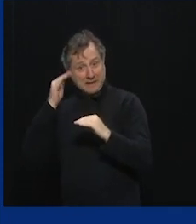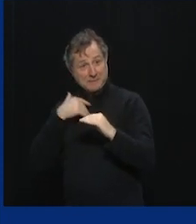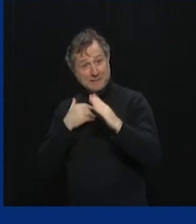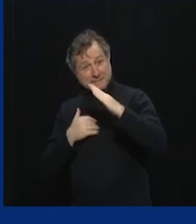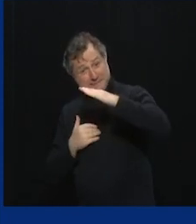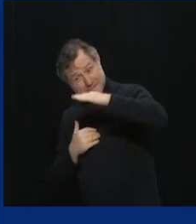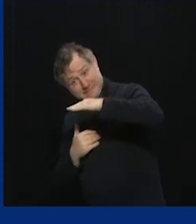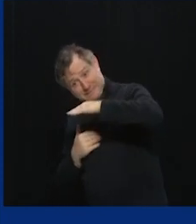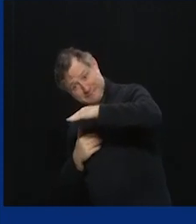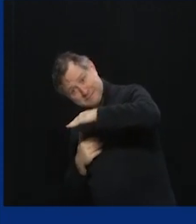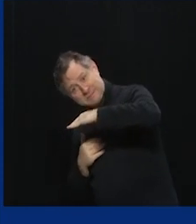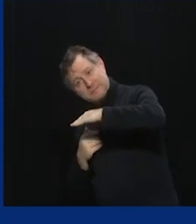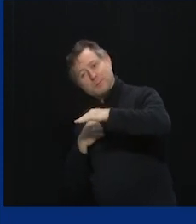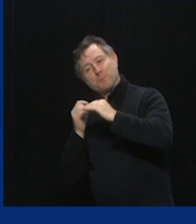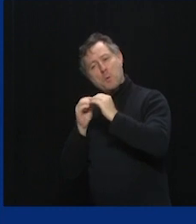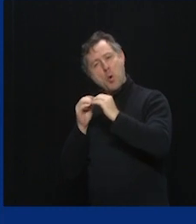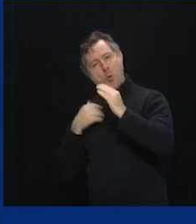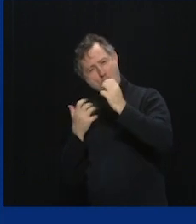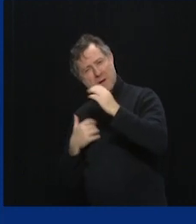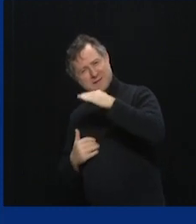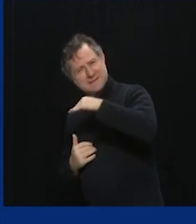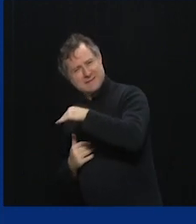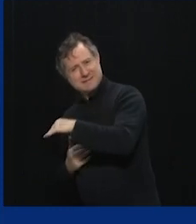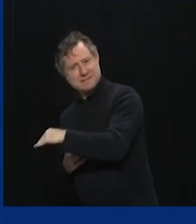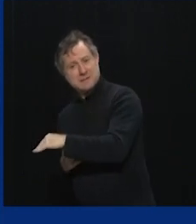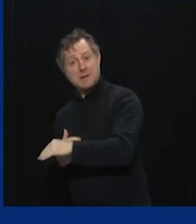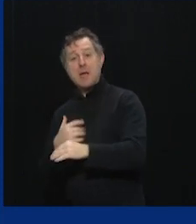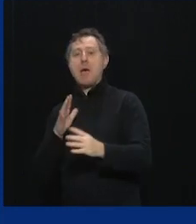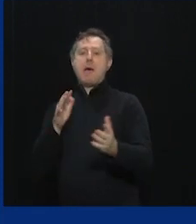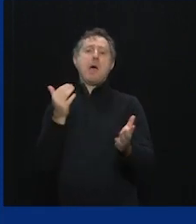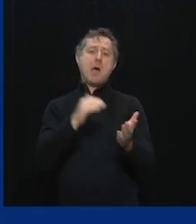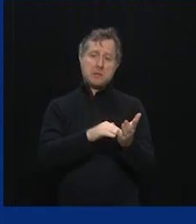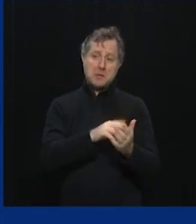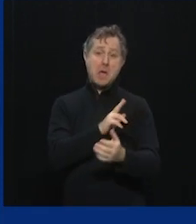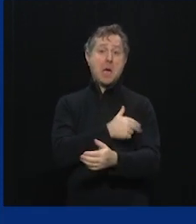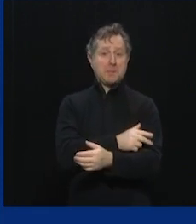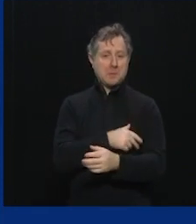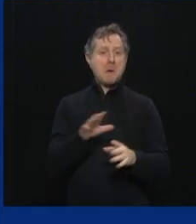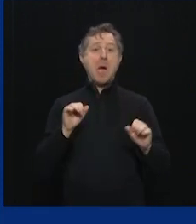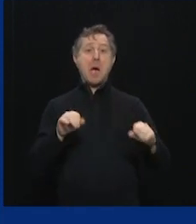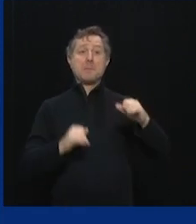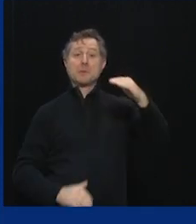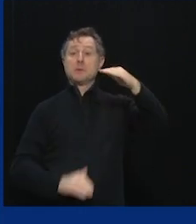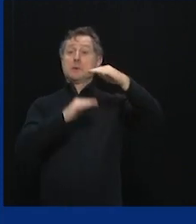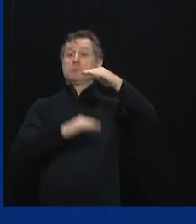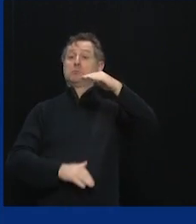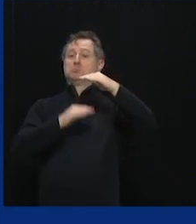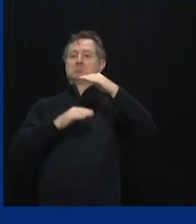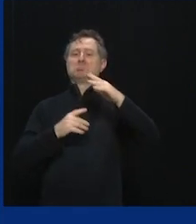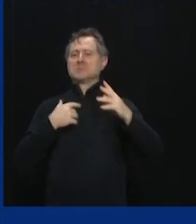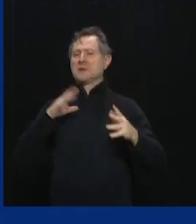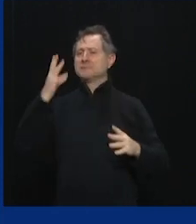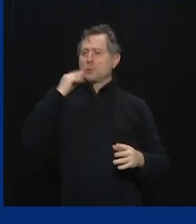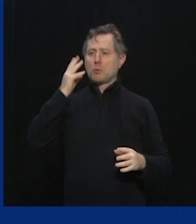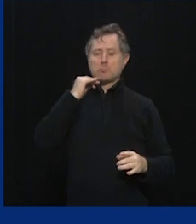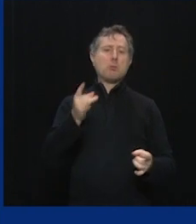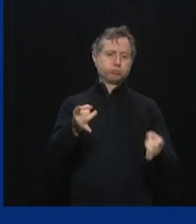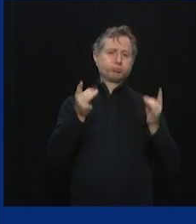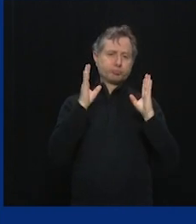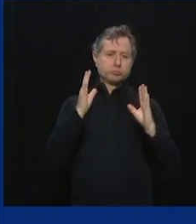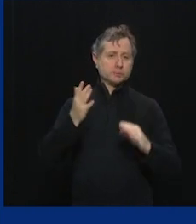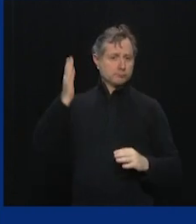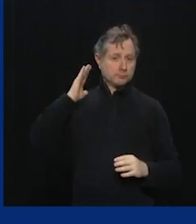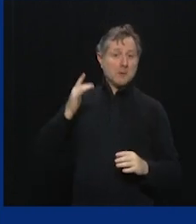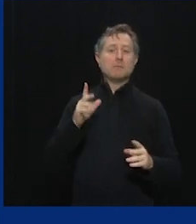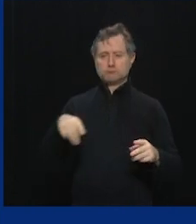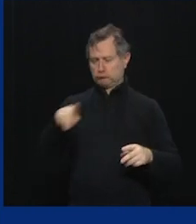dip in our numbers. But again, it's all about capacity. The hospitals have already been through the worst, but they are ready to stand